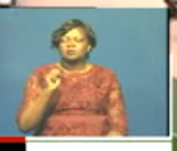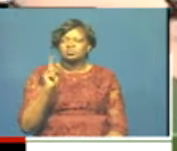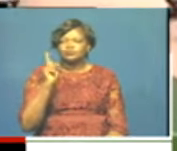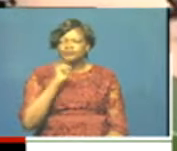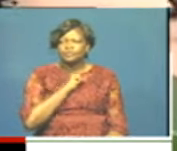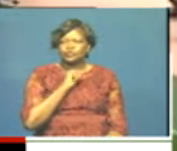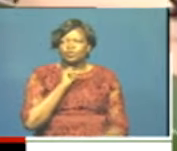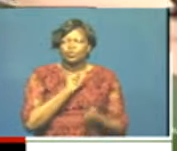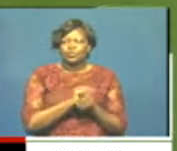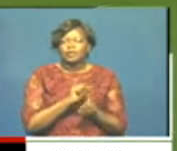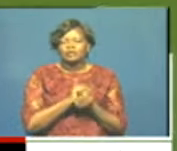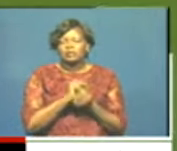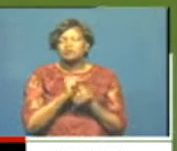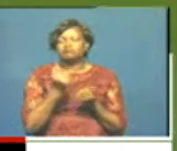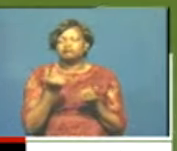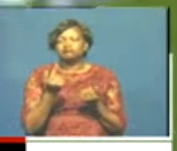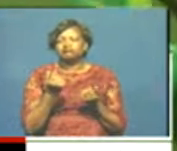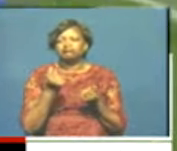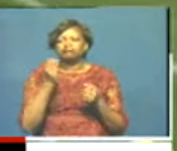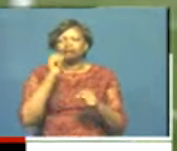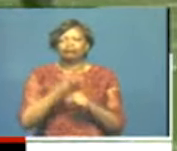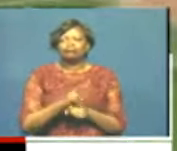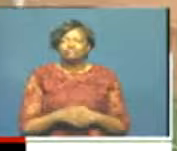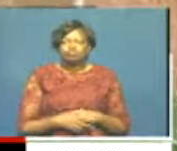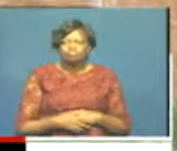an injury time penalty.